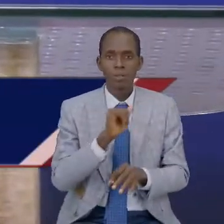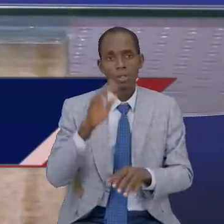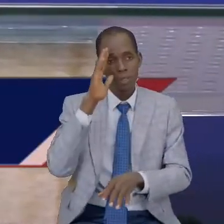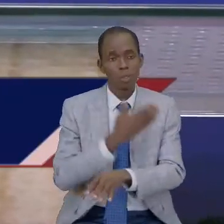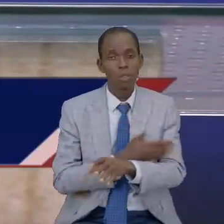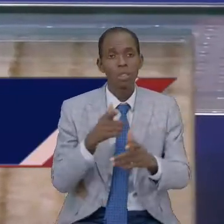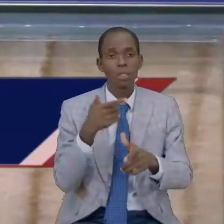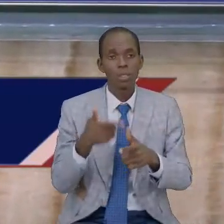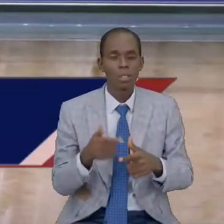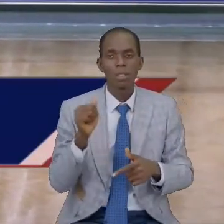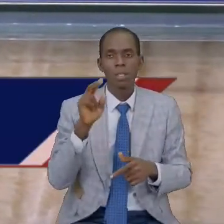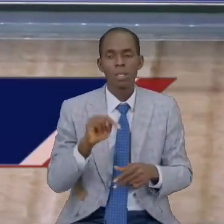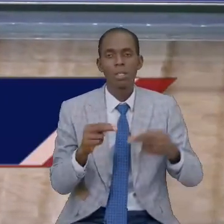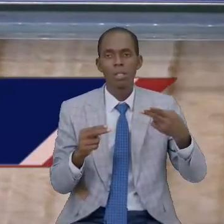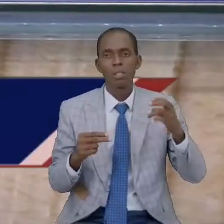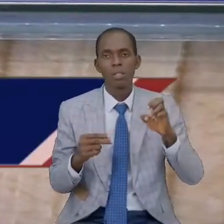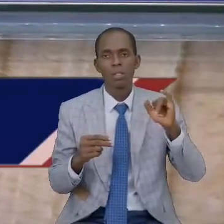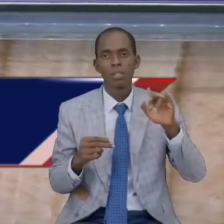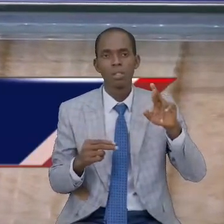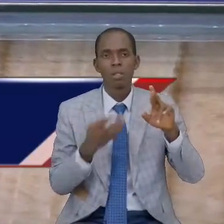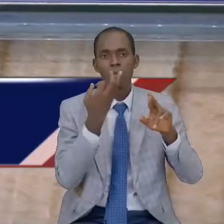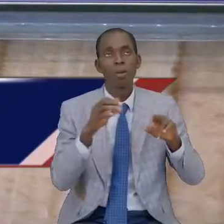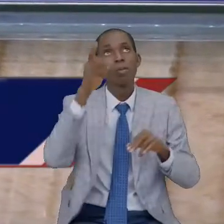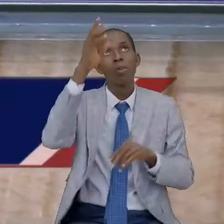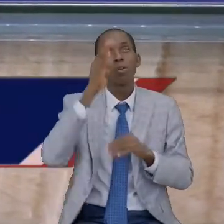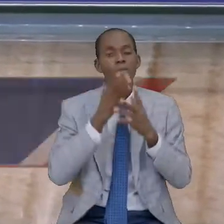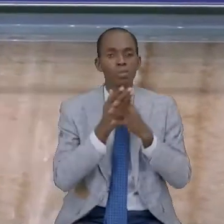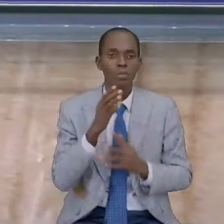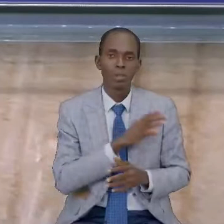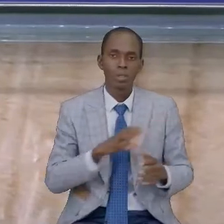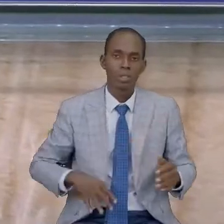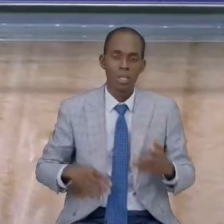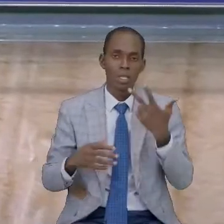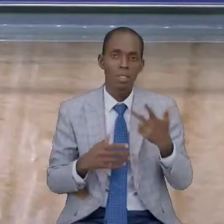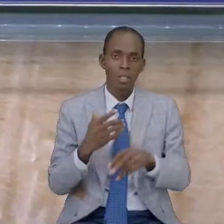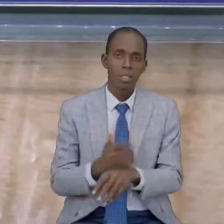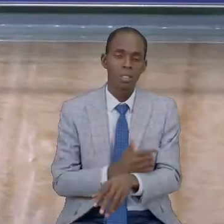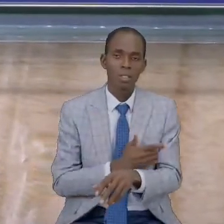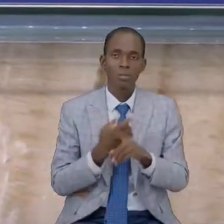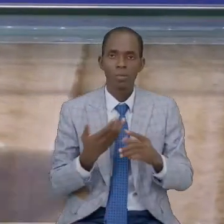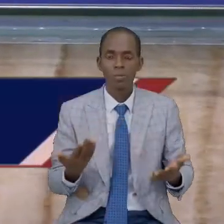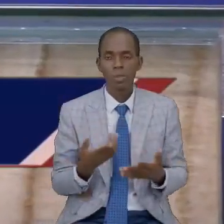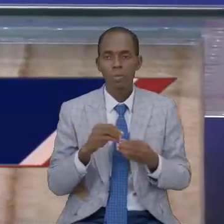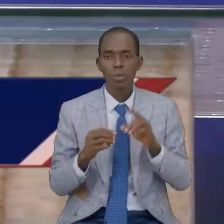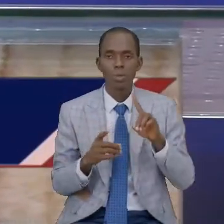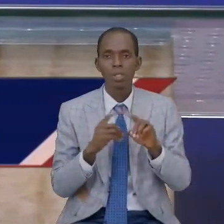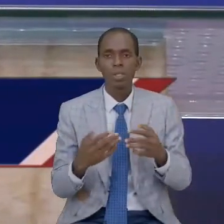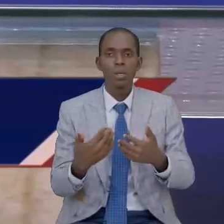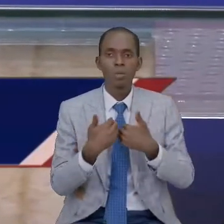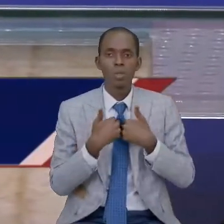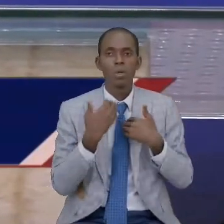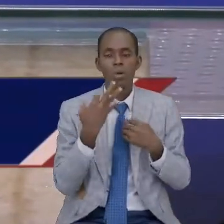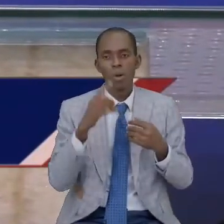son, then an heir of God through Christ. Look at three things here. Number one, the possession